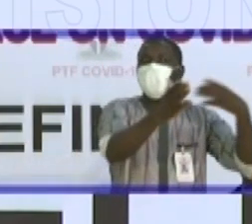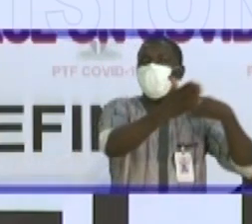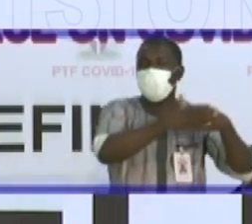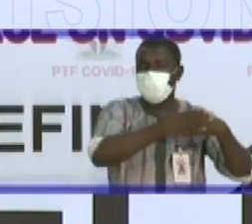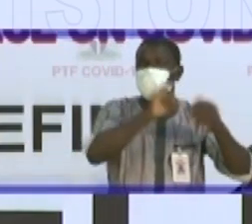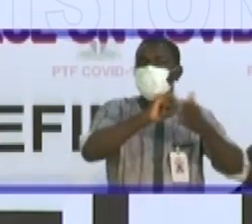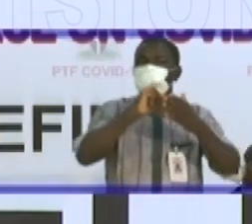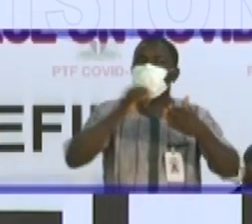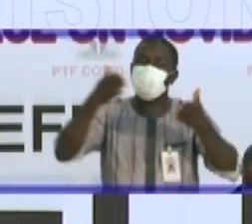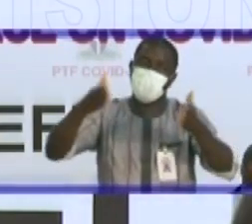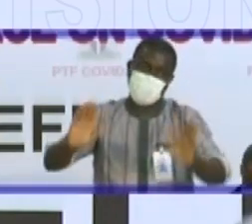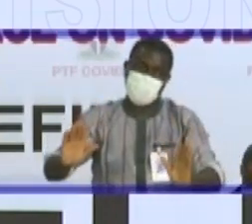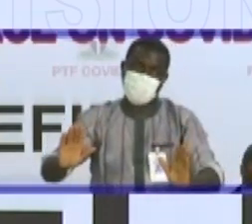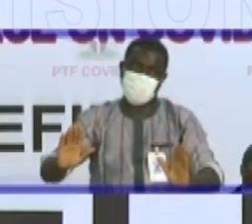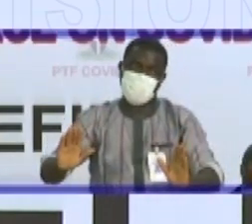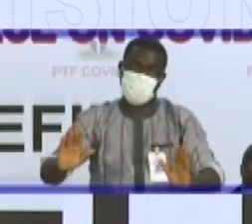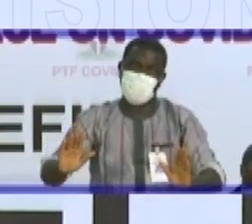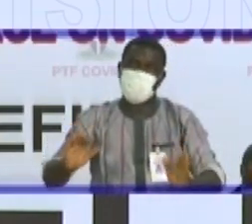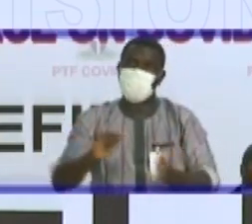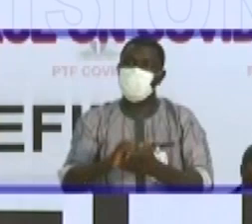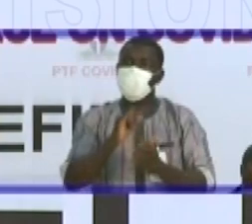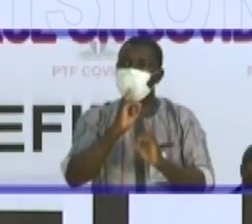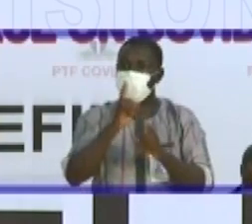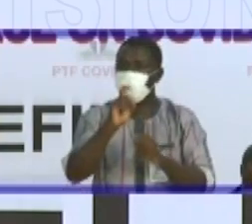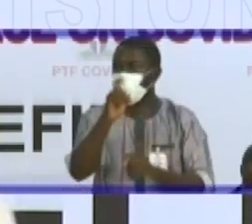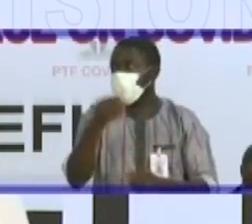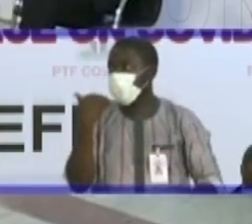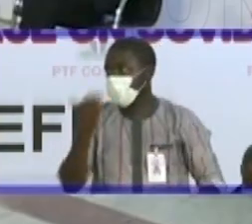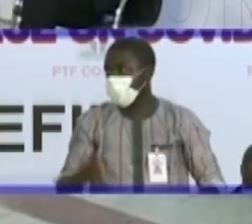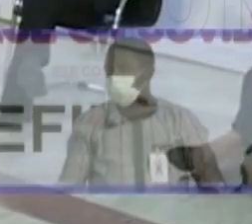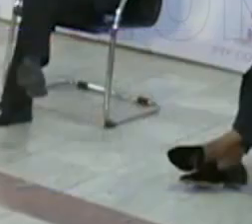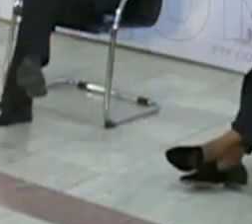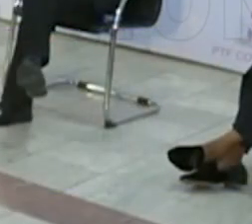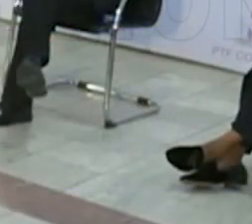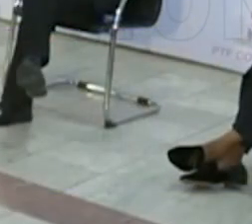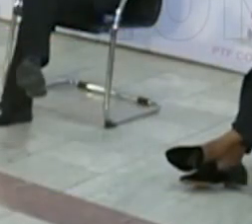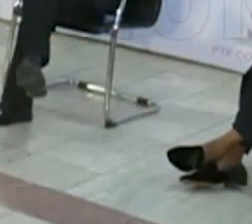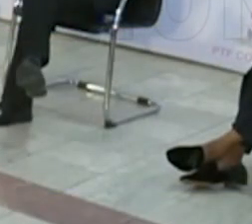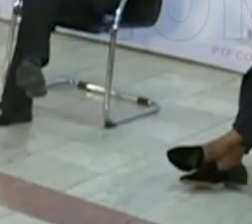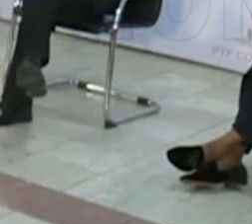and permitted. That answers the question. I thank you.